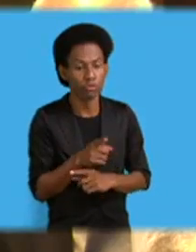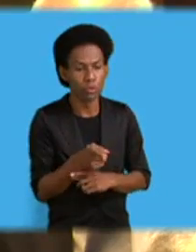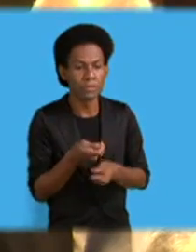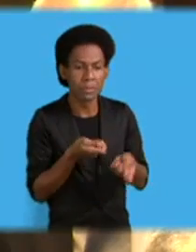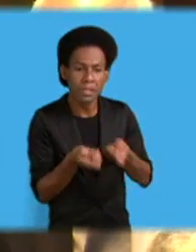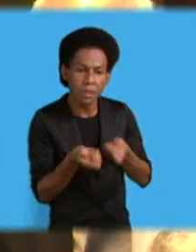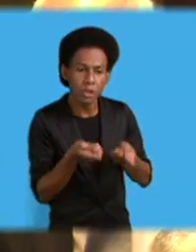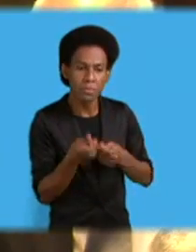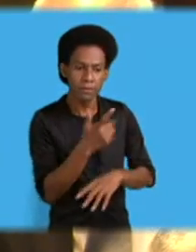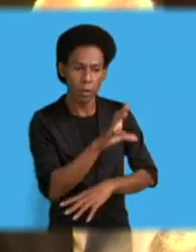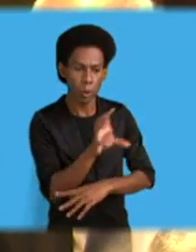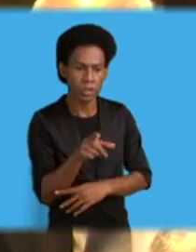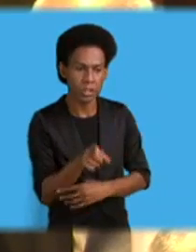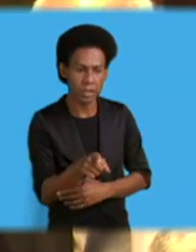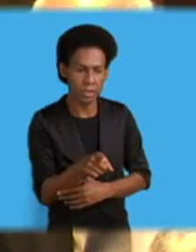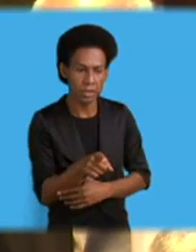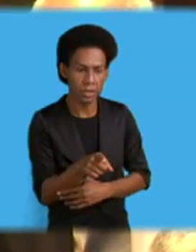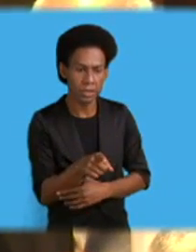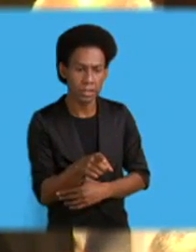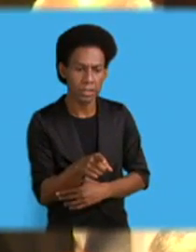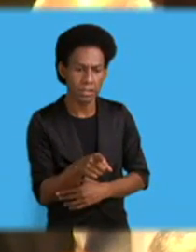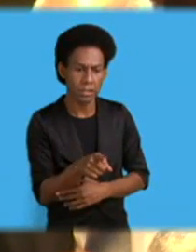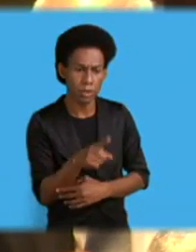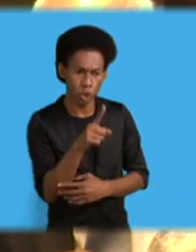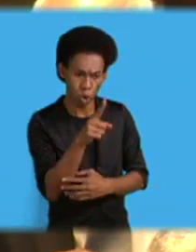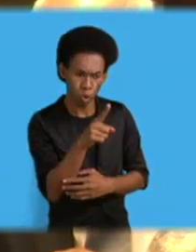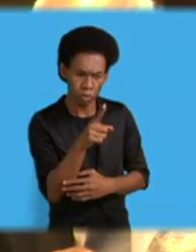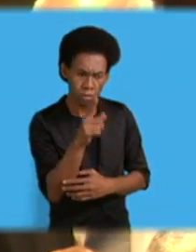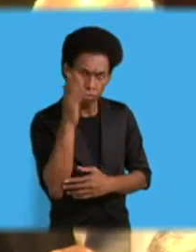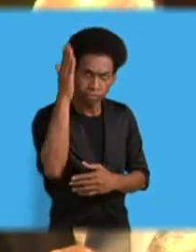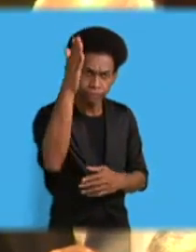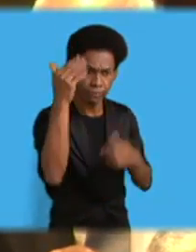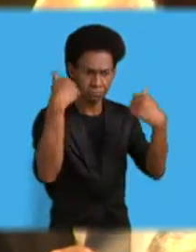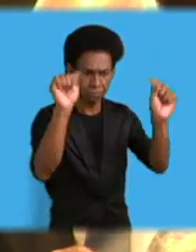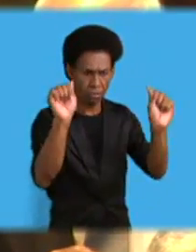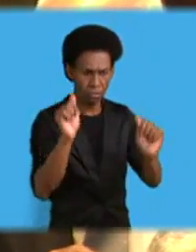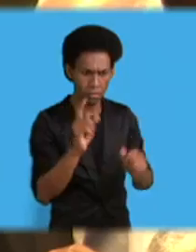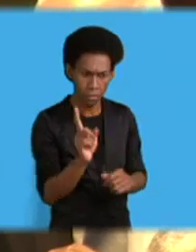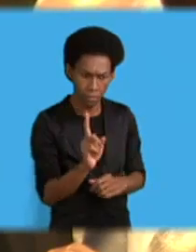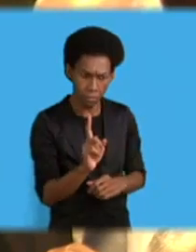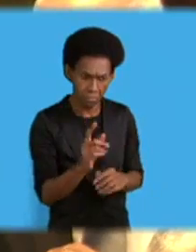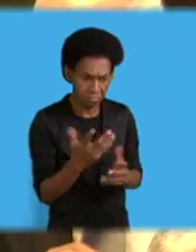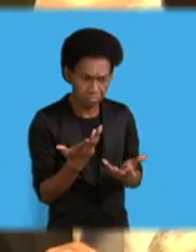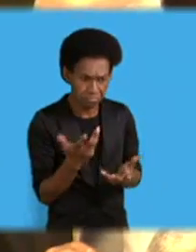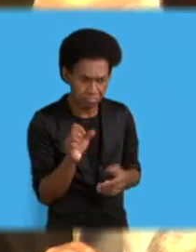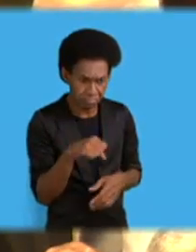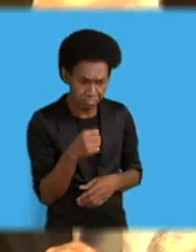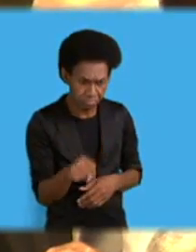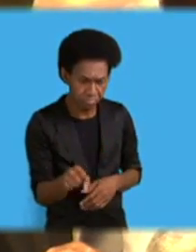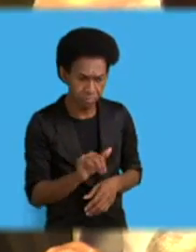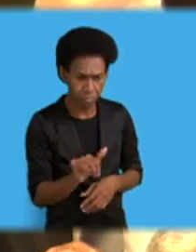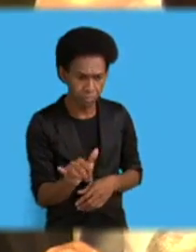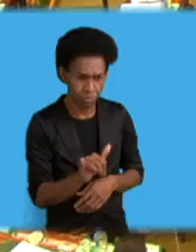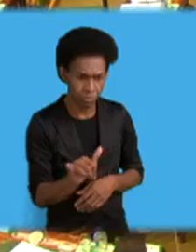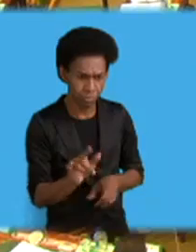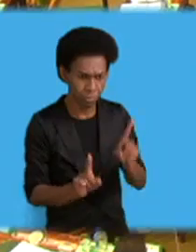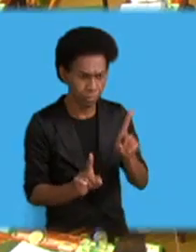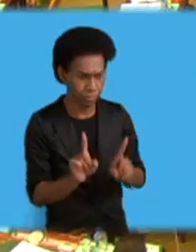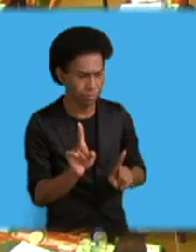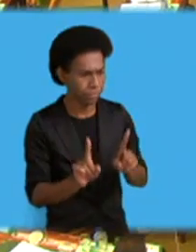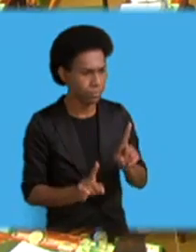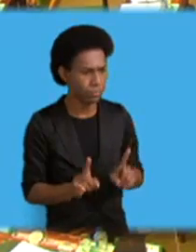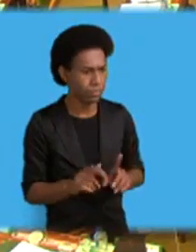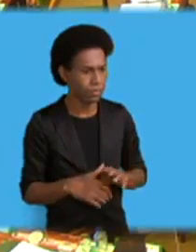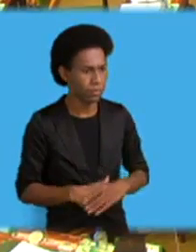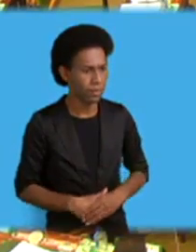far towards that recommendation or under your own initiative? Okay, Honorable Minister.